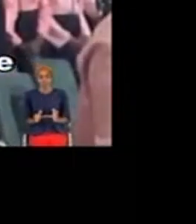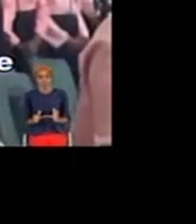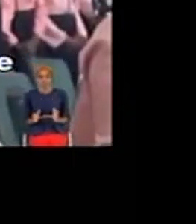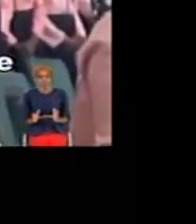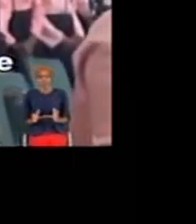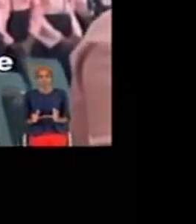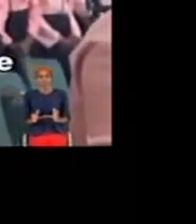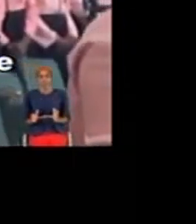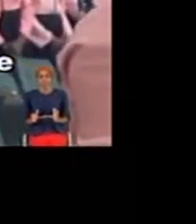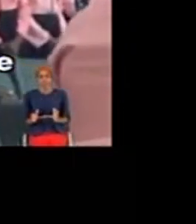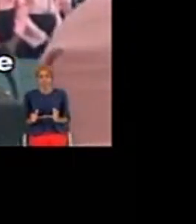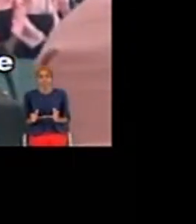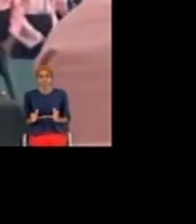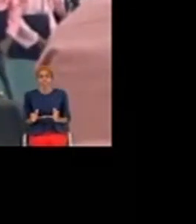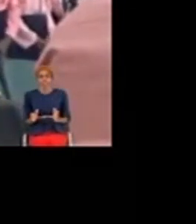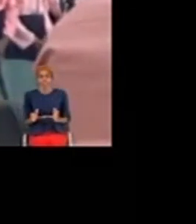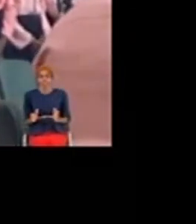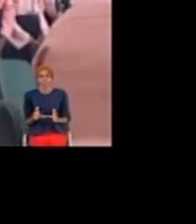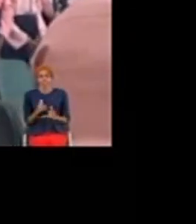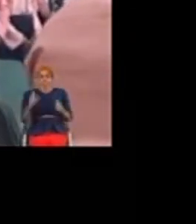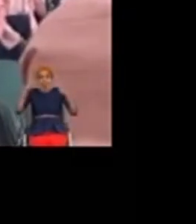Savior.